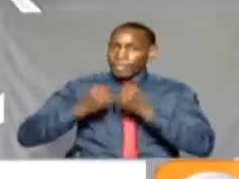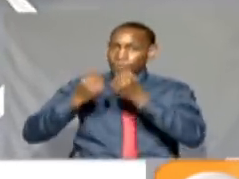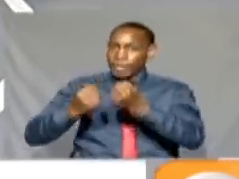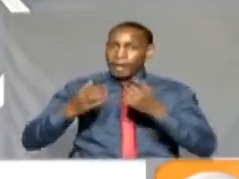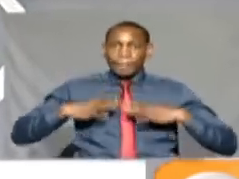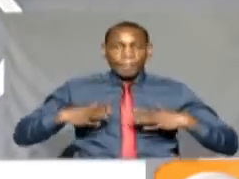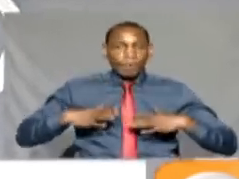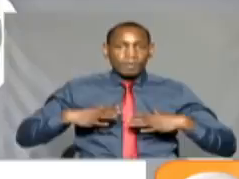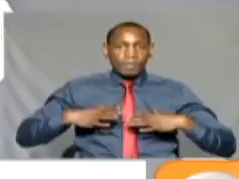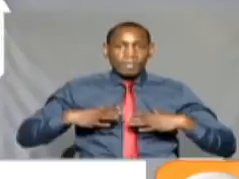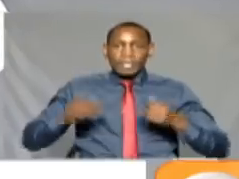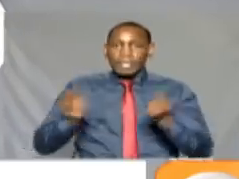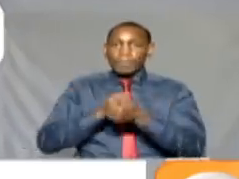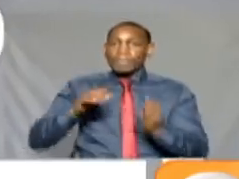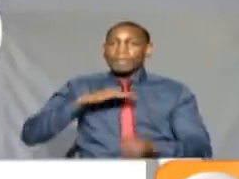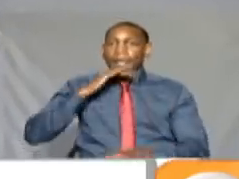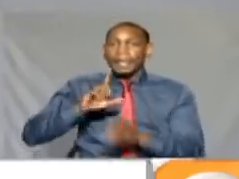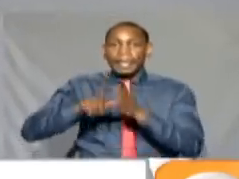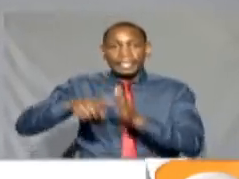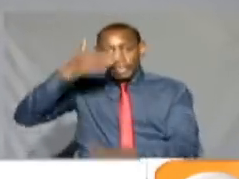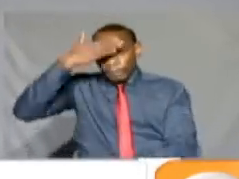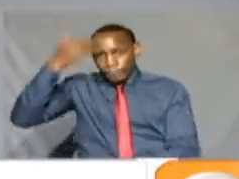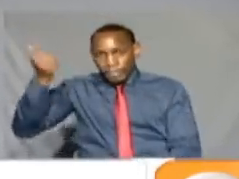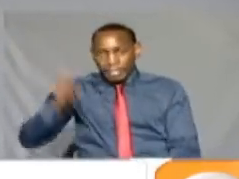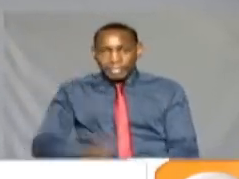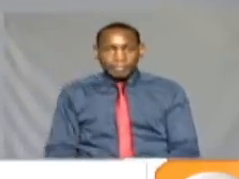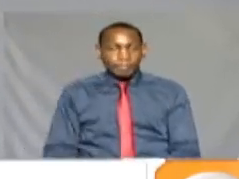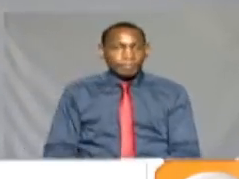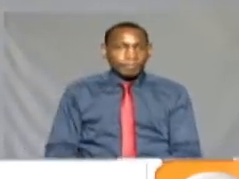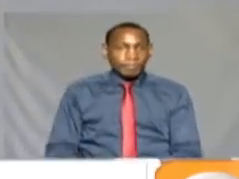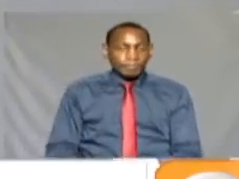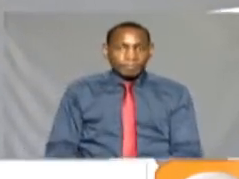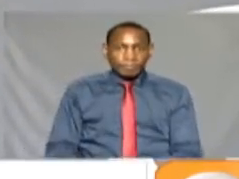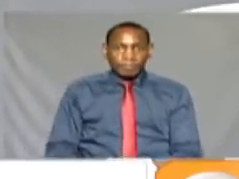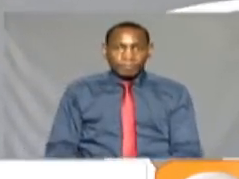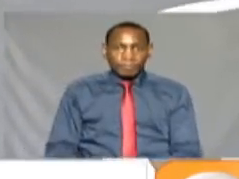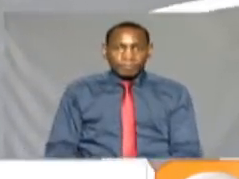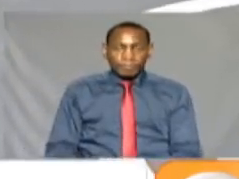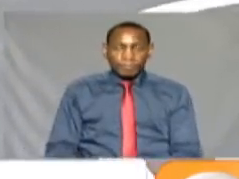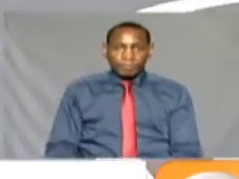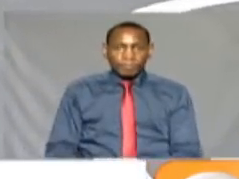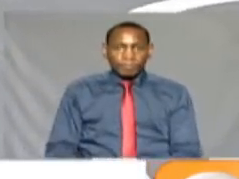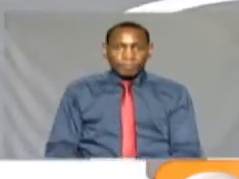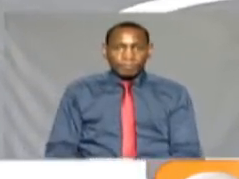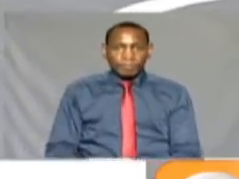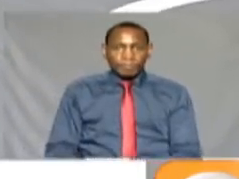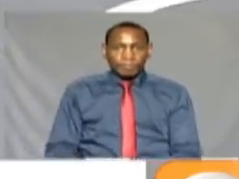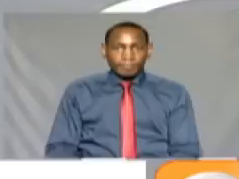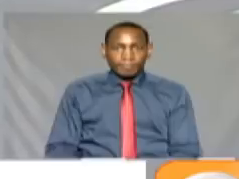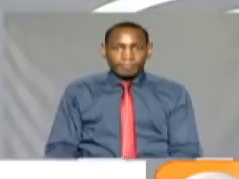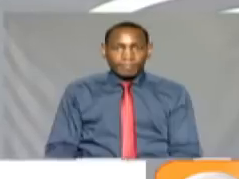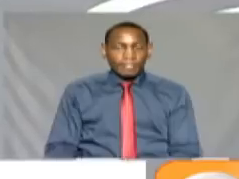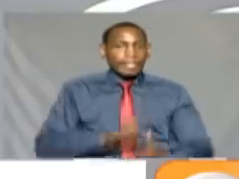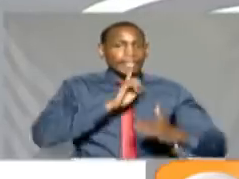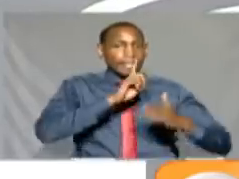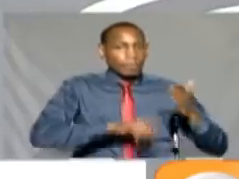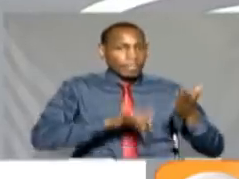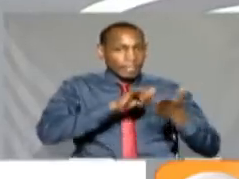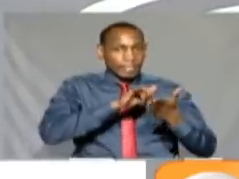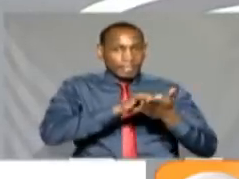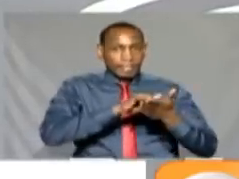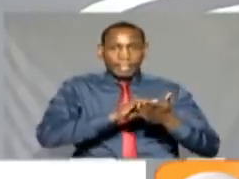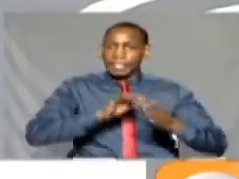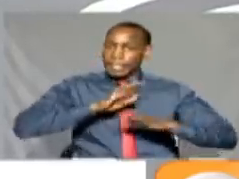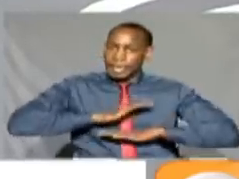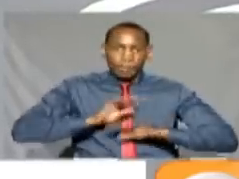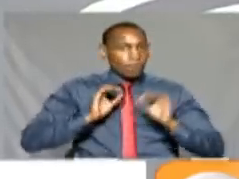know, that's what we're saying. And forgotten. Yeah, that's what we're saying. We're not and saying. And more people and everybody else. Yeah, we're not saying, Jeff and Tony, we're not saying that it's